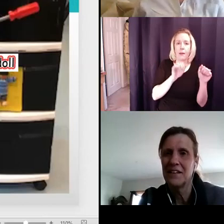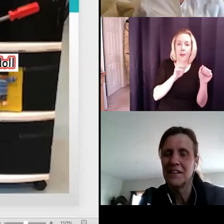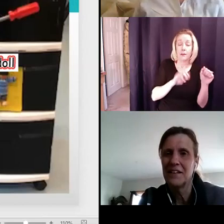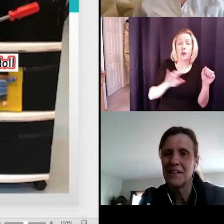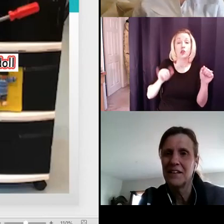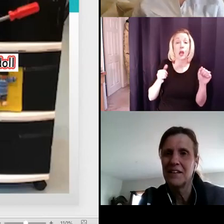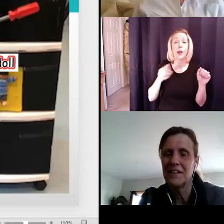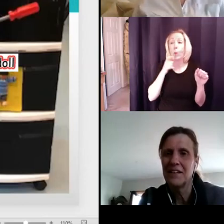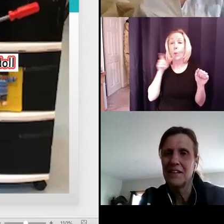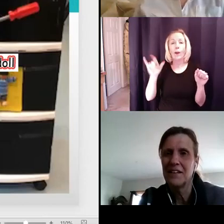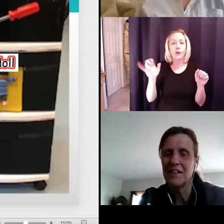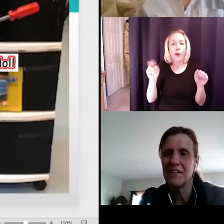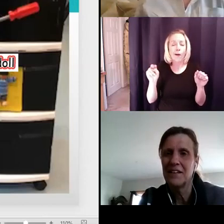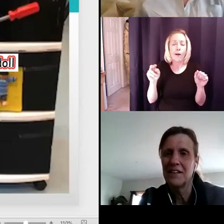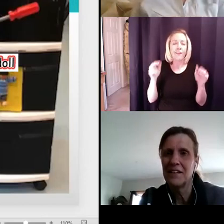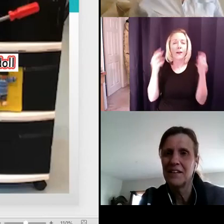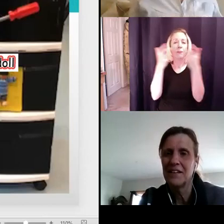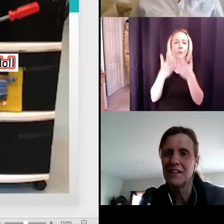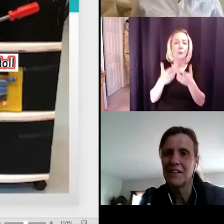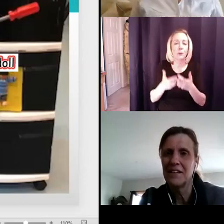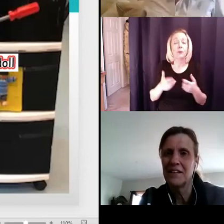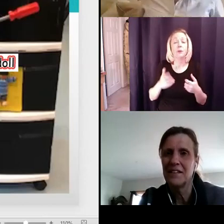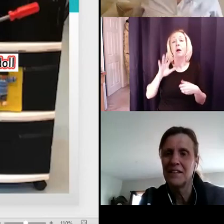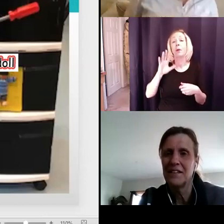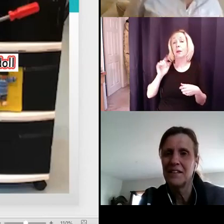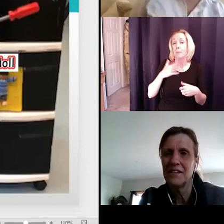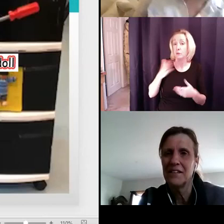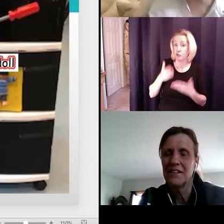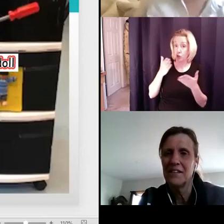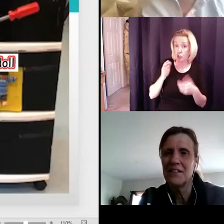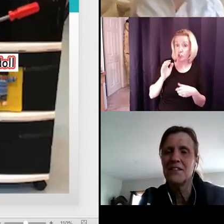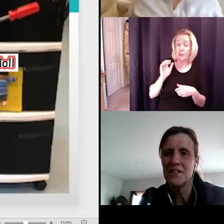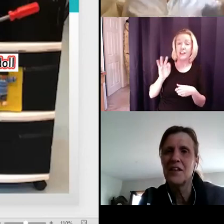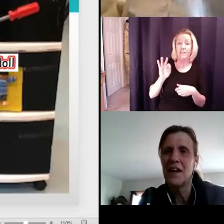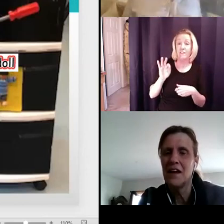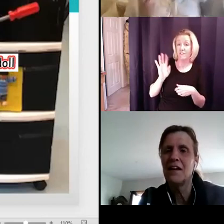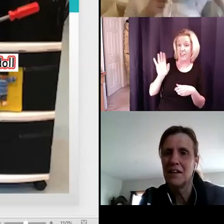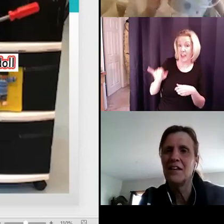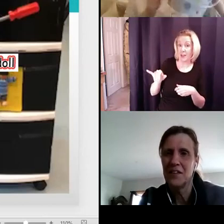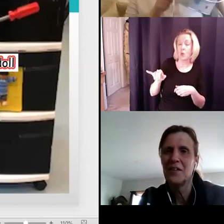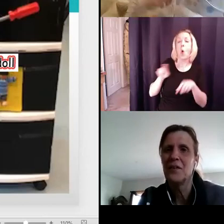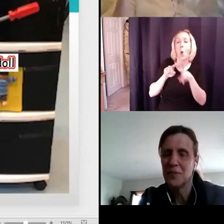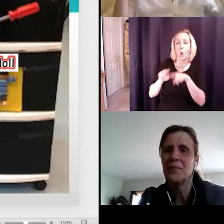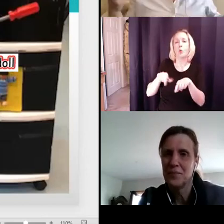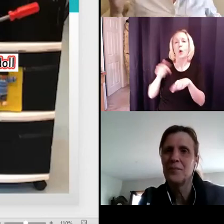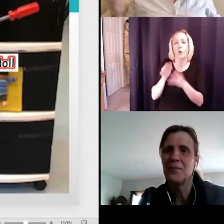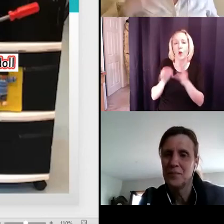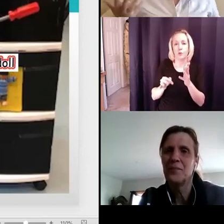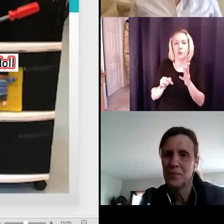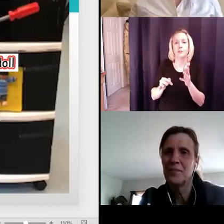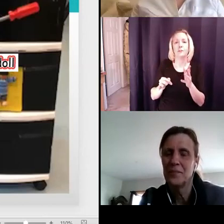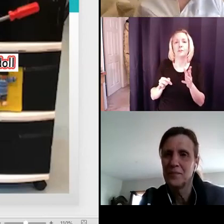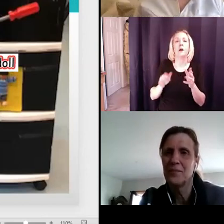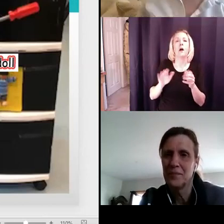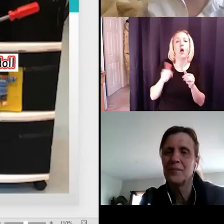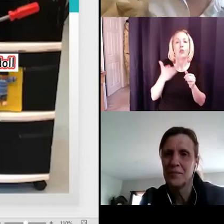would suggest if you are doing something like that, then also doing, wherever I put my bucket, like also doing a lot of other objects and a lot